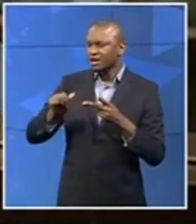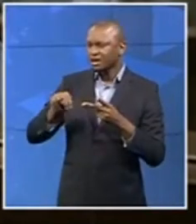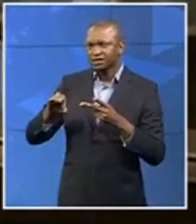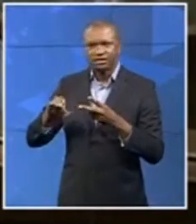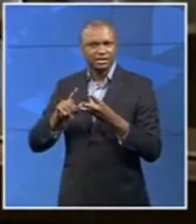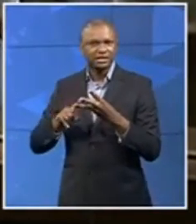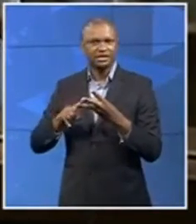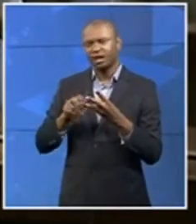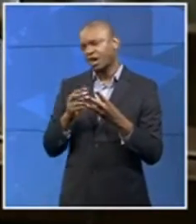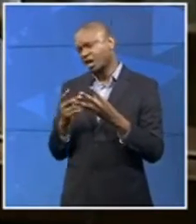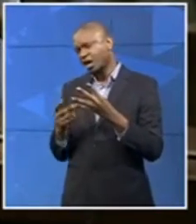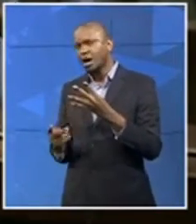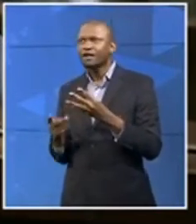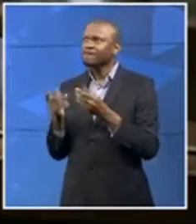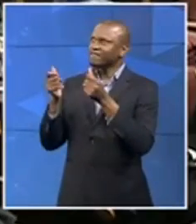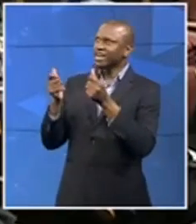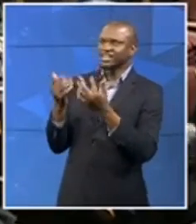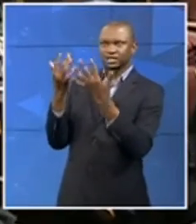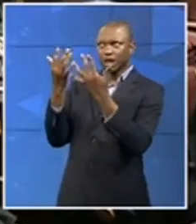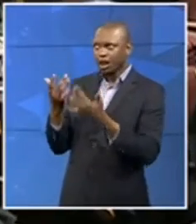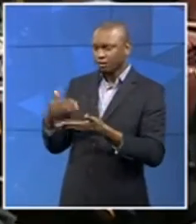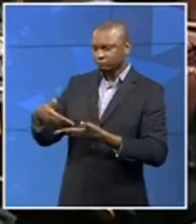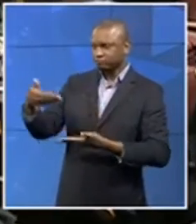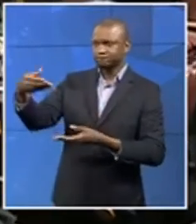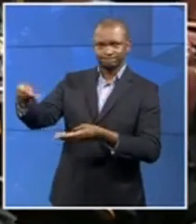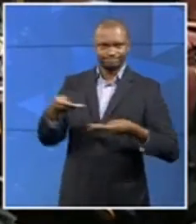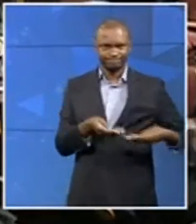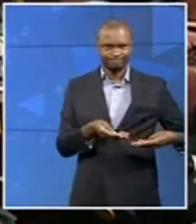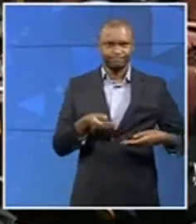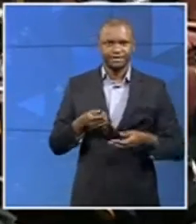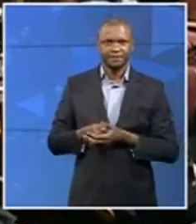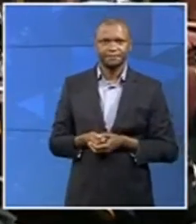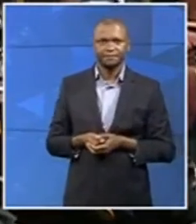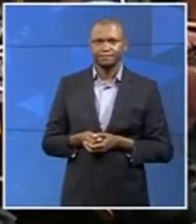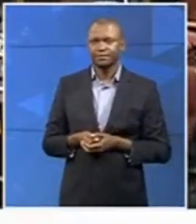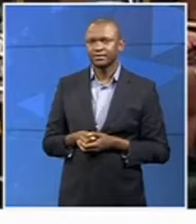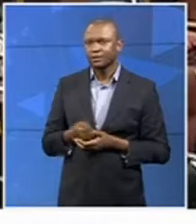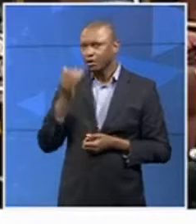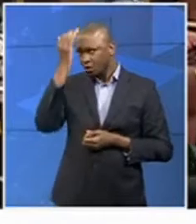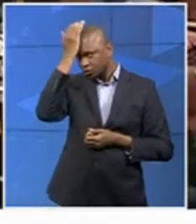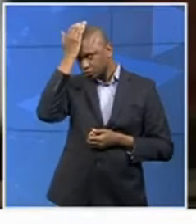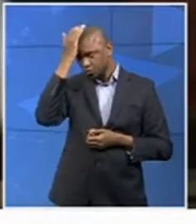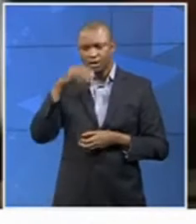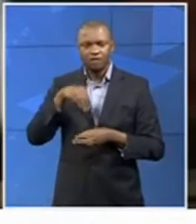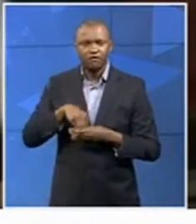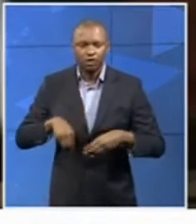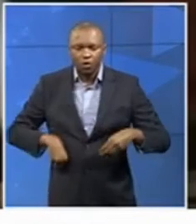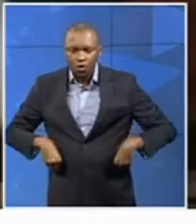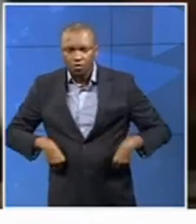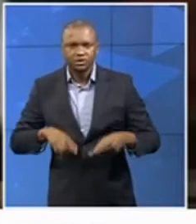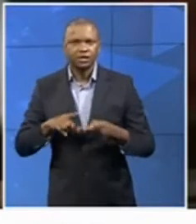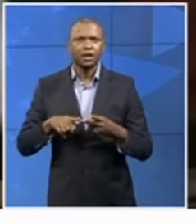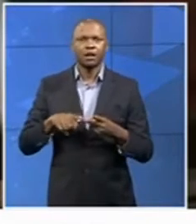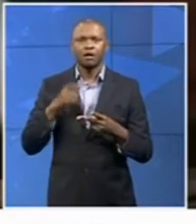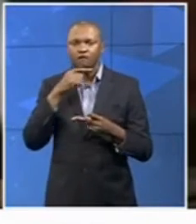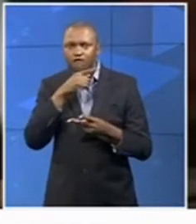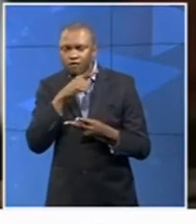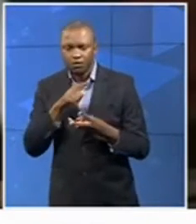Zuma ulungisela licala lakhe lapho abukene khona nemacala yokukhwabanisa inkohlakalo kanye nokushintshisa ngemali ngalokungekho